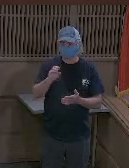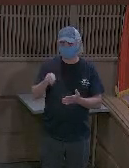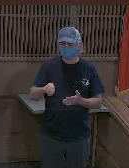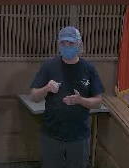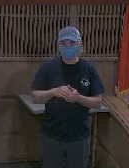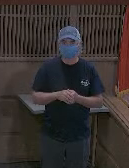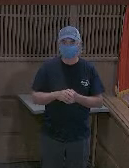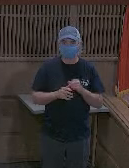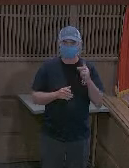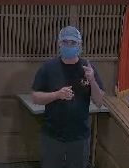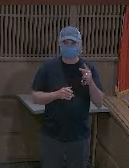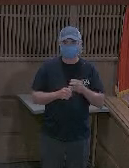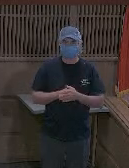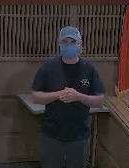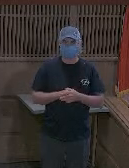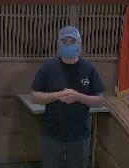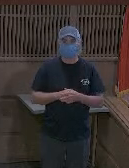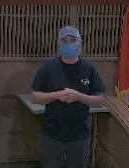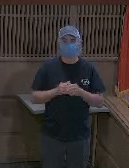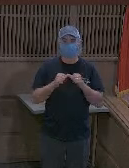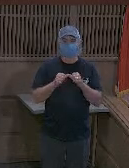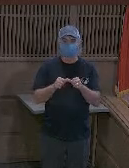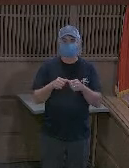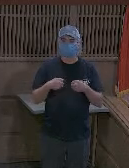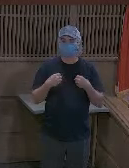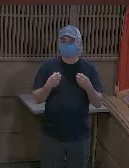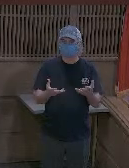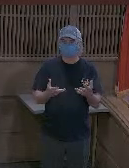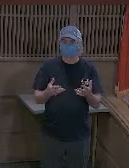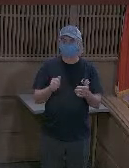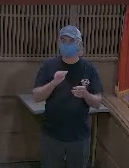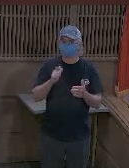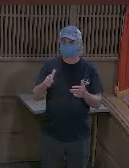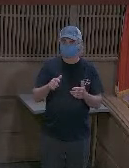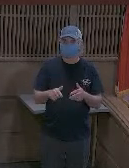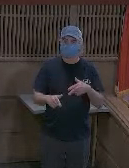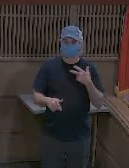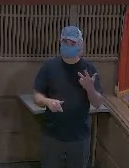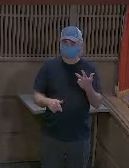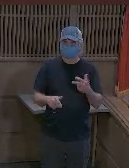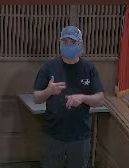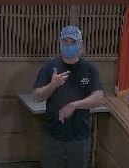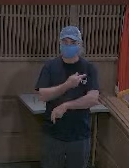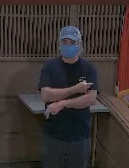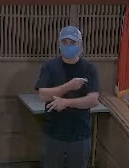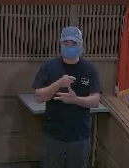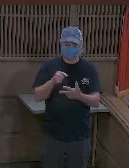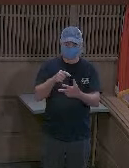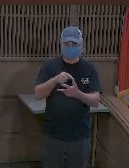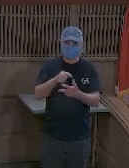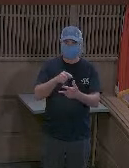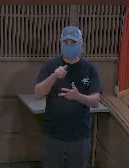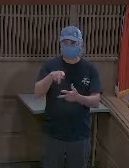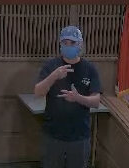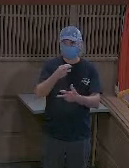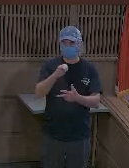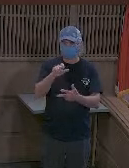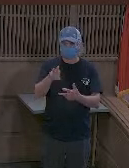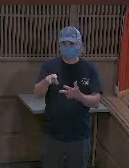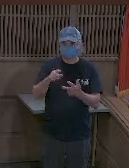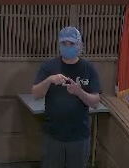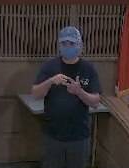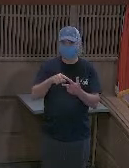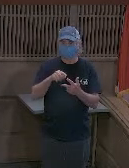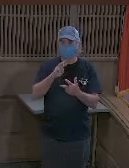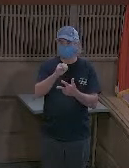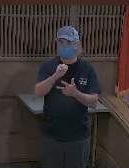1st. We are continuing to offer all 3 vaccines at the Dougherty County Health Department: Pfizer, Moderna, and Johnson &